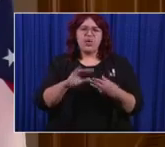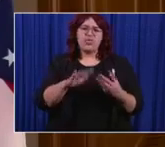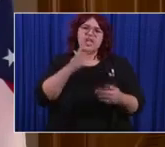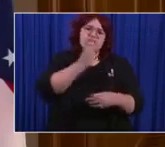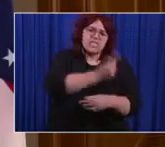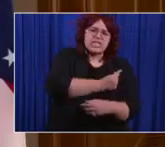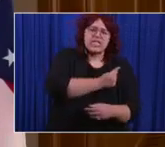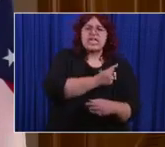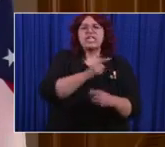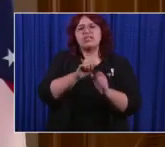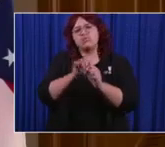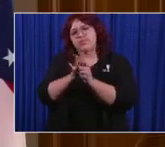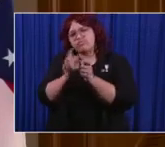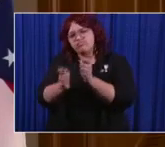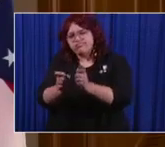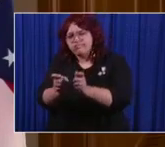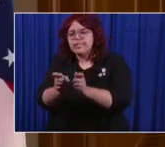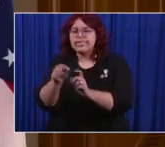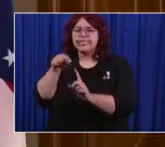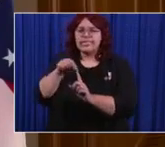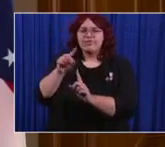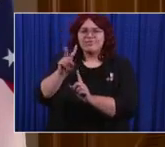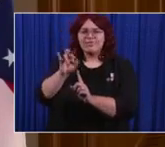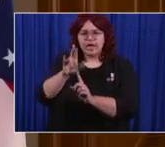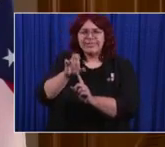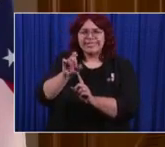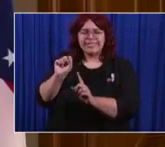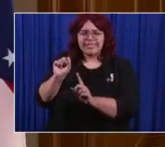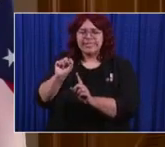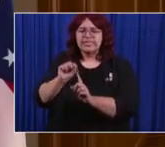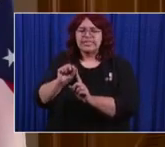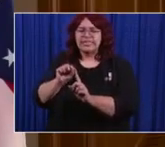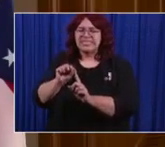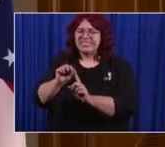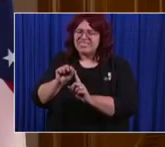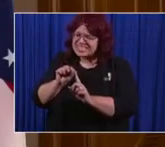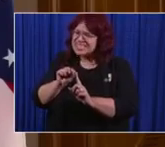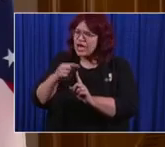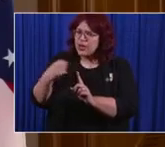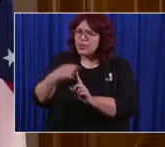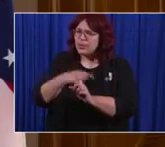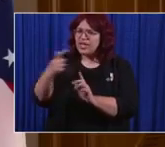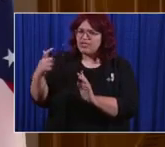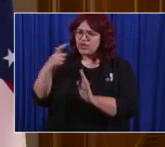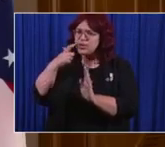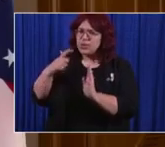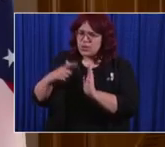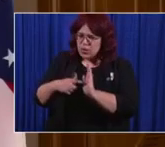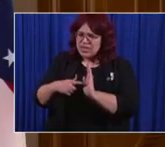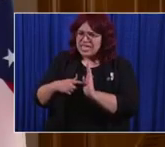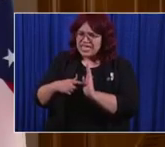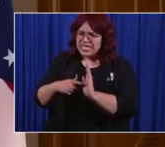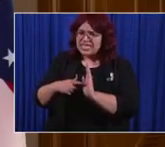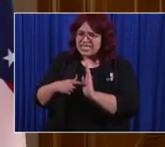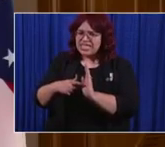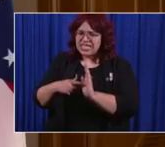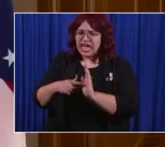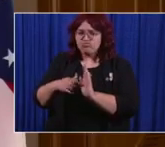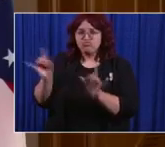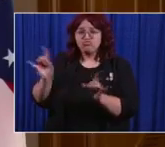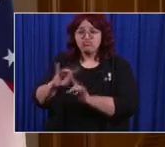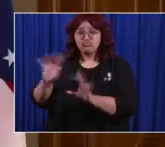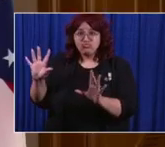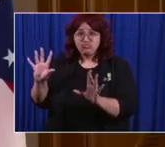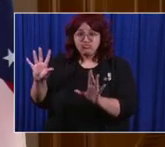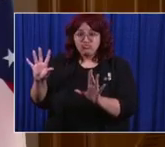vaccinated. Now, we are starting to win that race because we're seeing cases go down, and they're going down because of the number of us that are